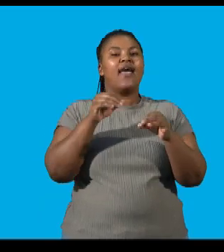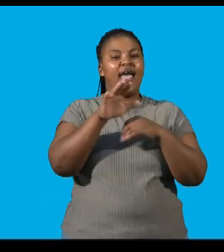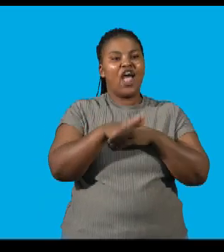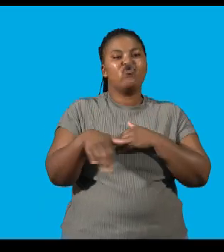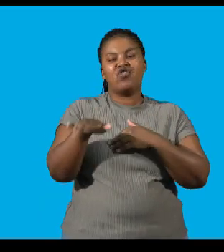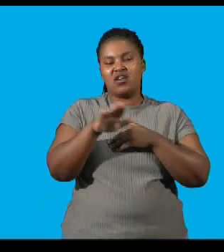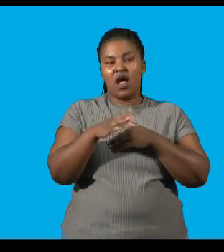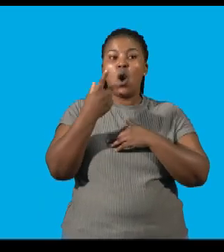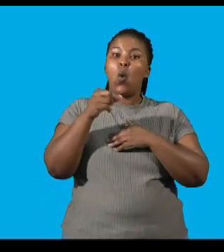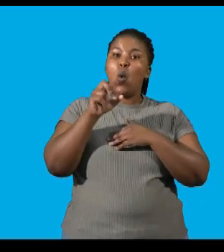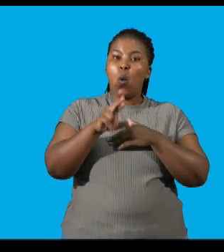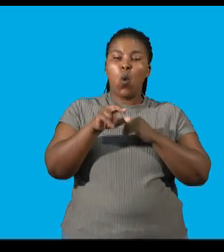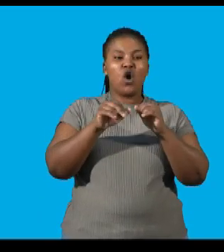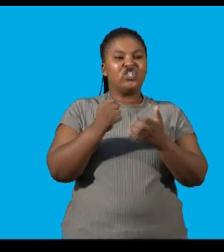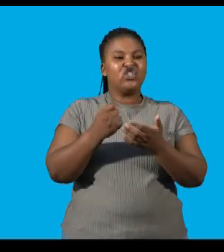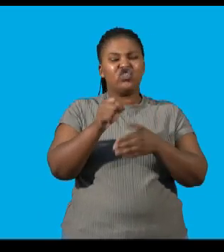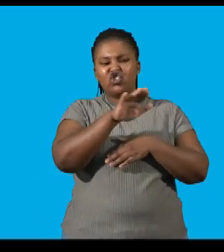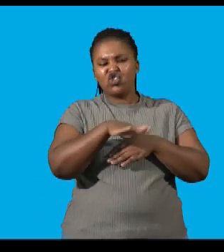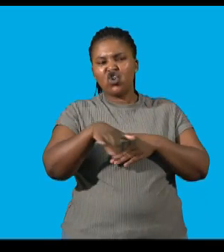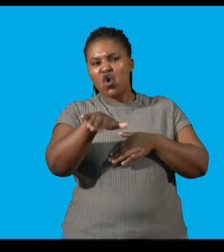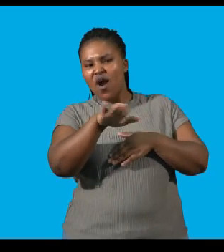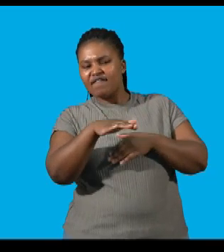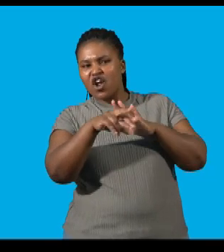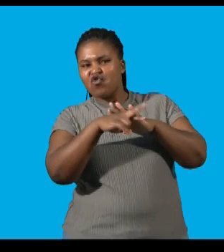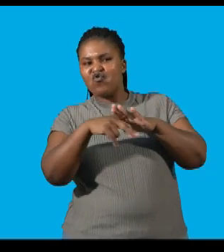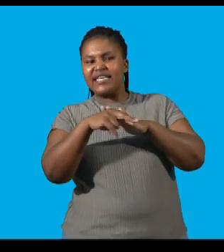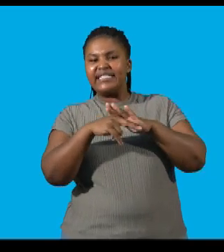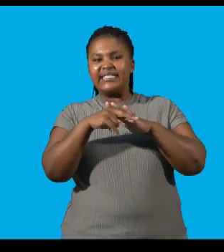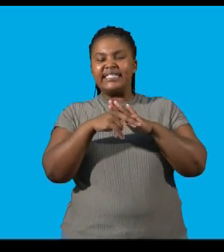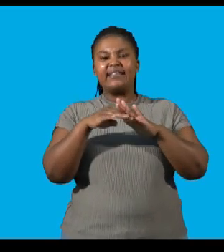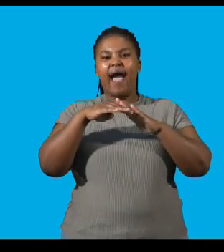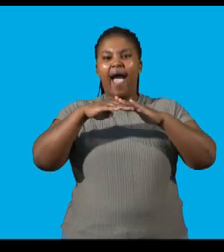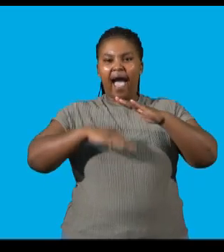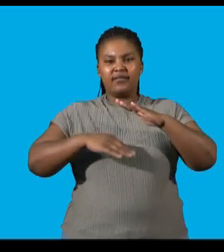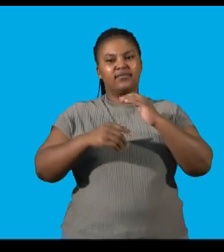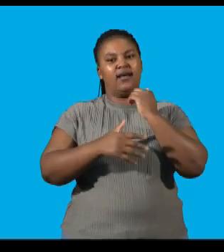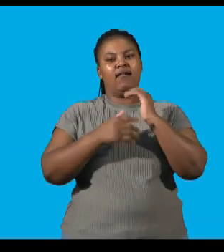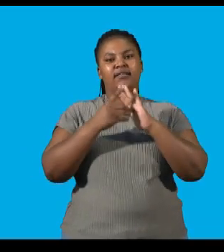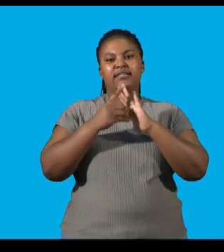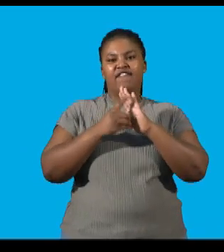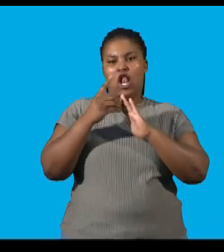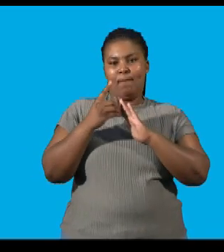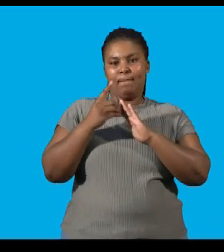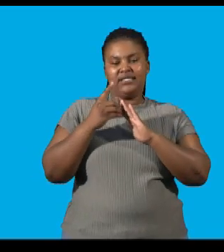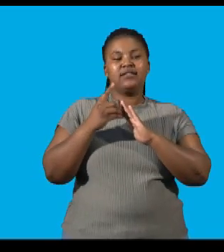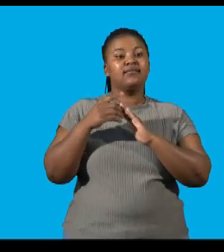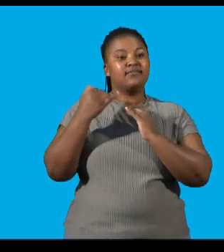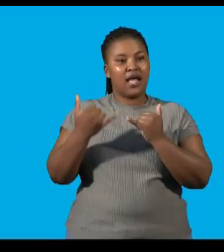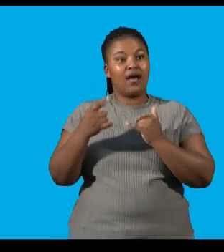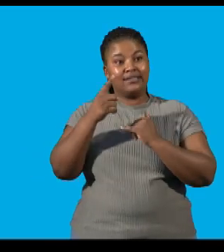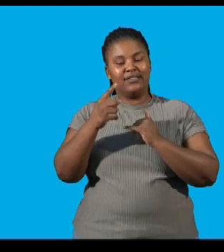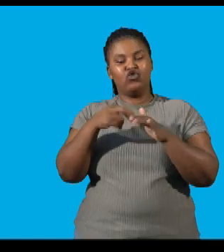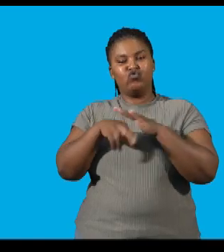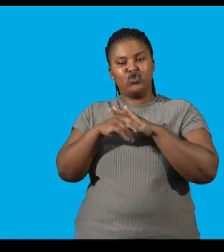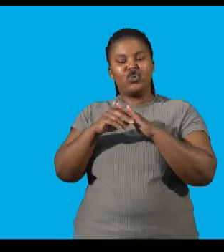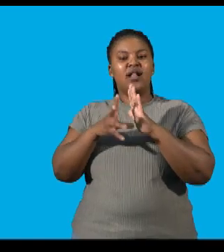areas or geographical regions that are underdeveloped. So regional development